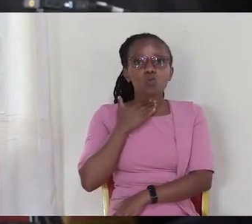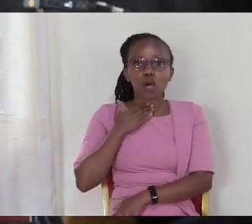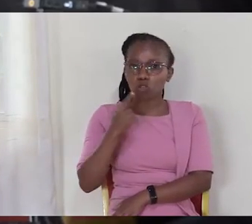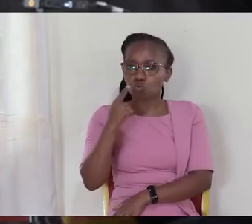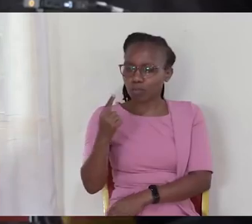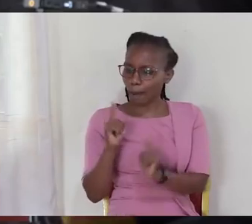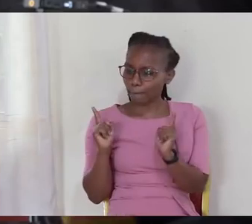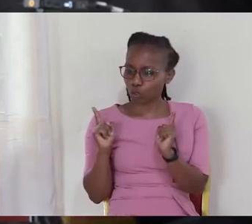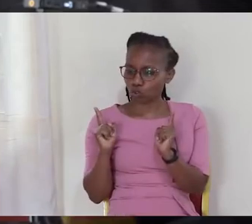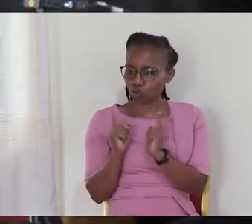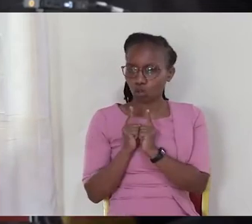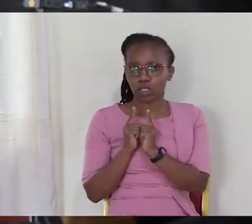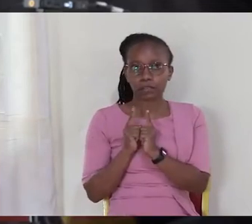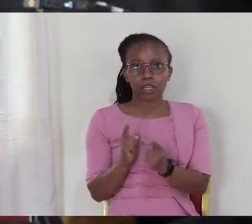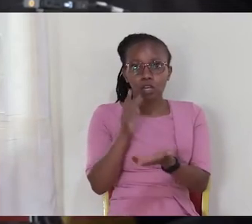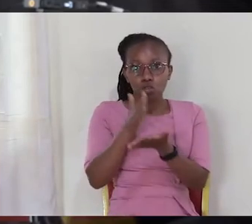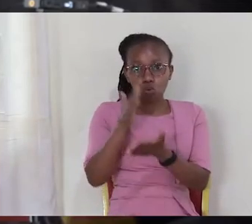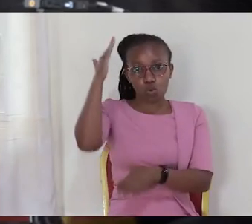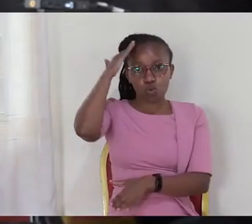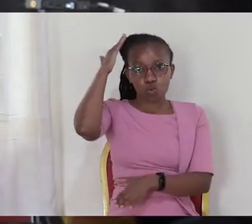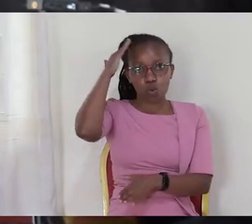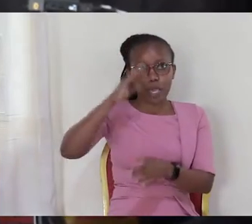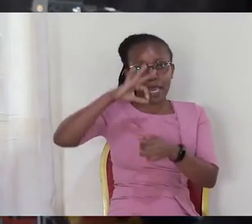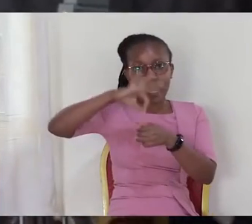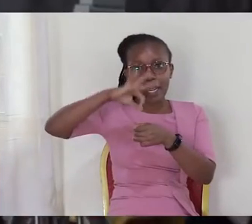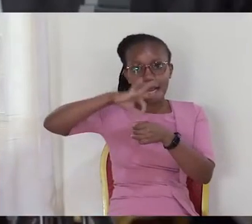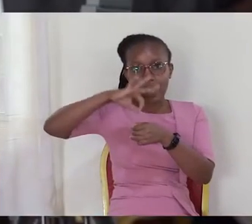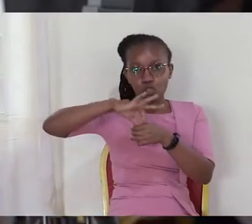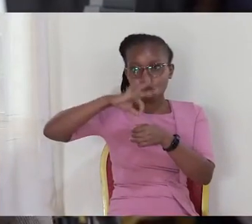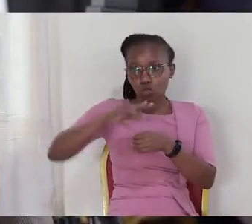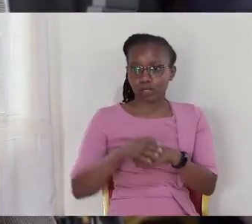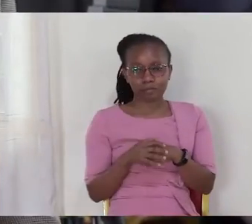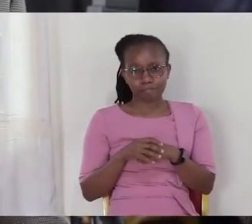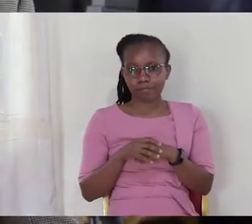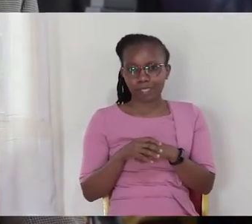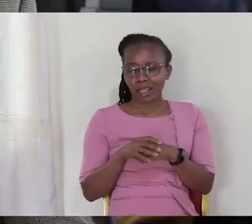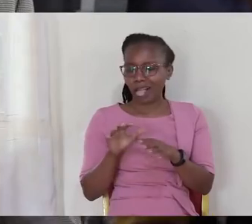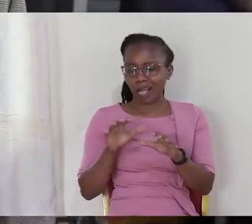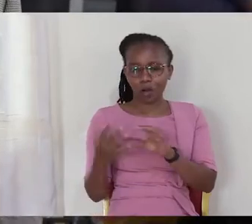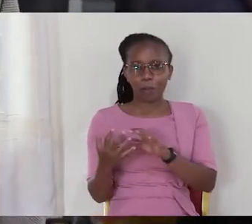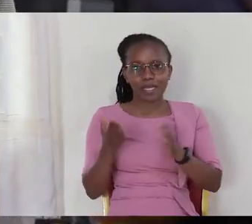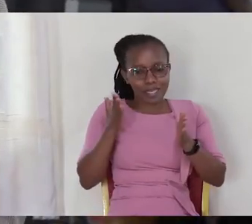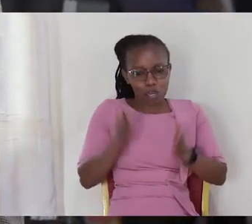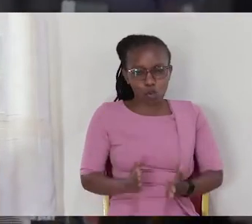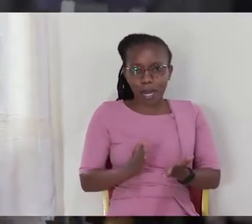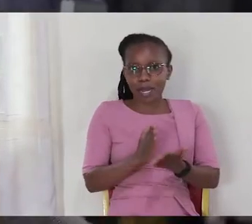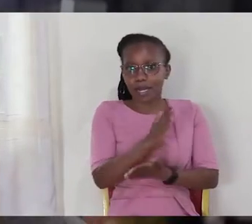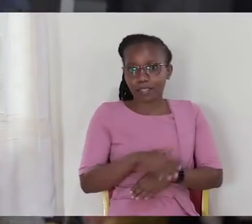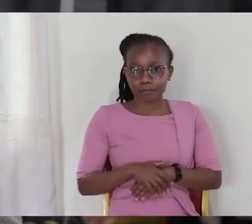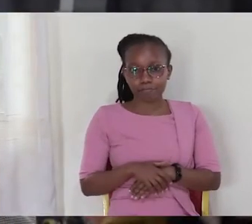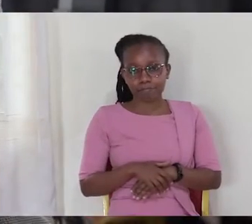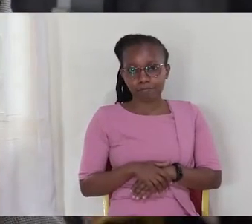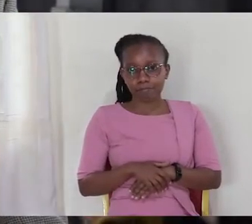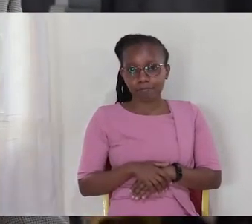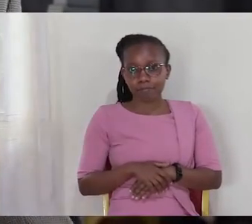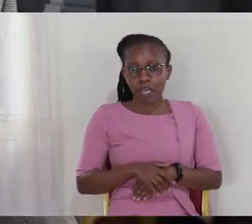things. Of course, we know elections are critical human rights components. And that's why when you look at the Bill